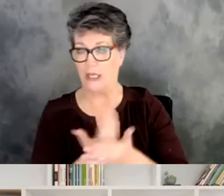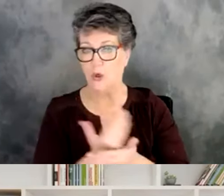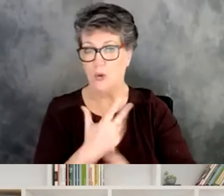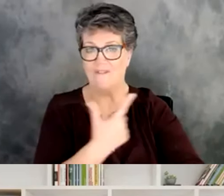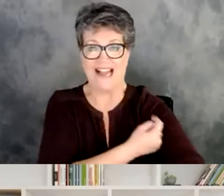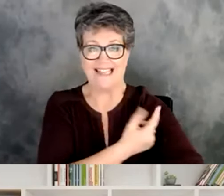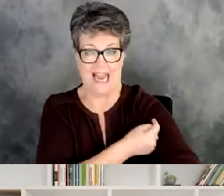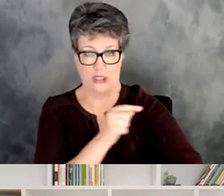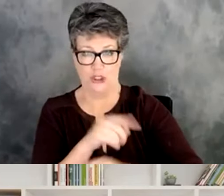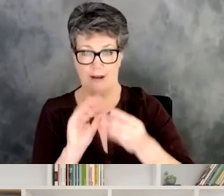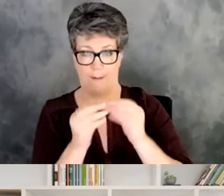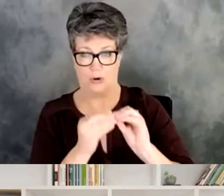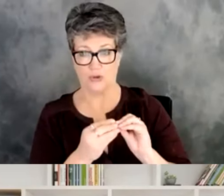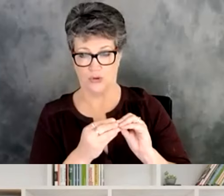vaccination